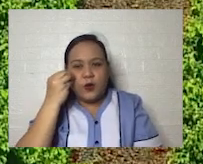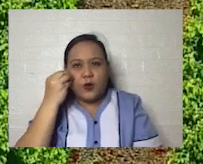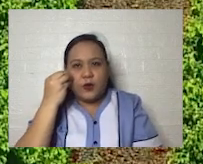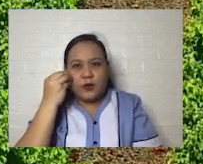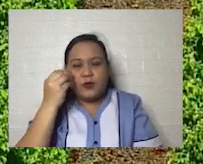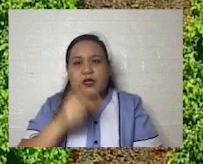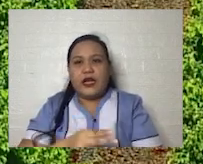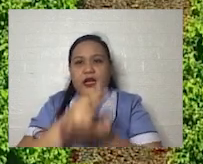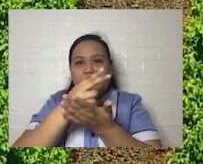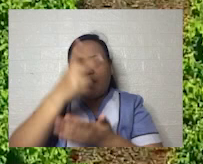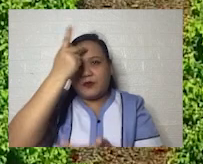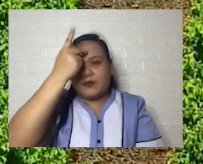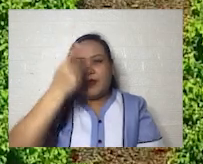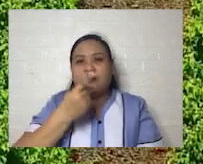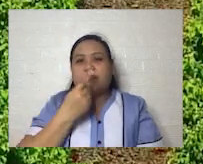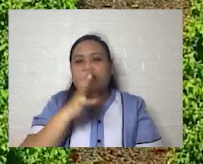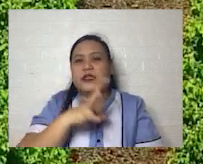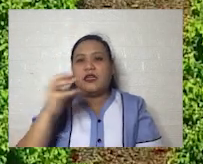guardian.